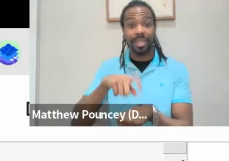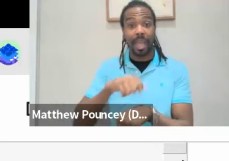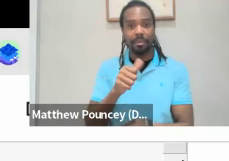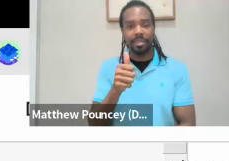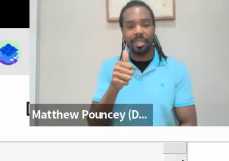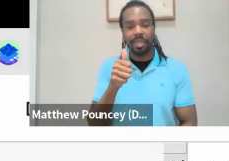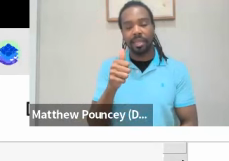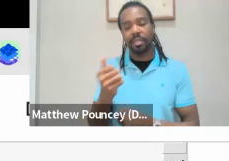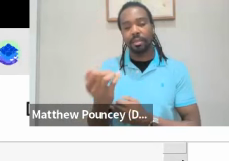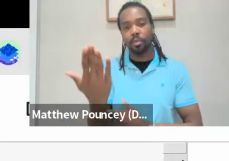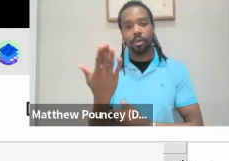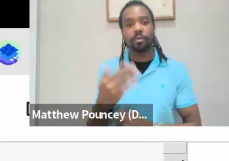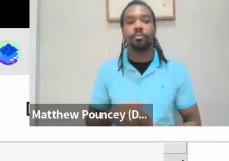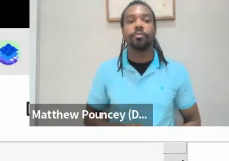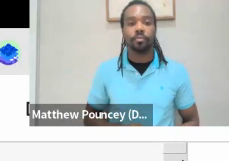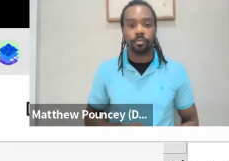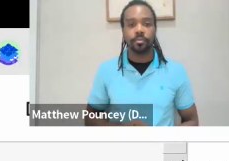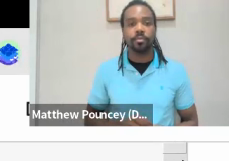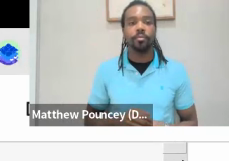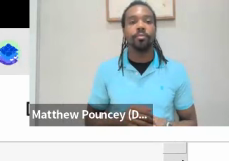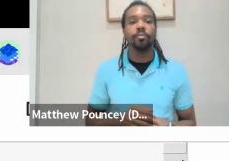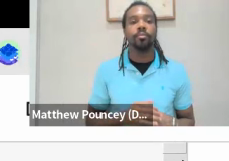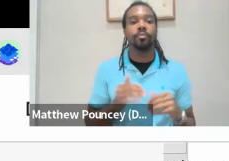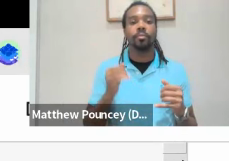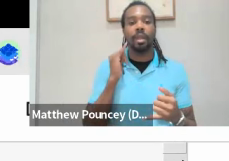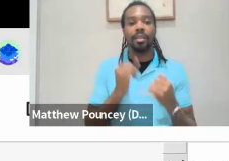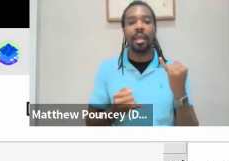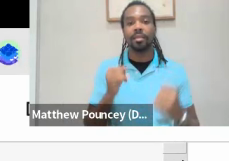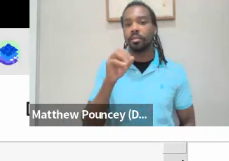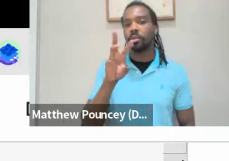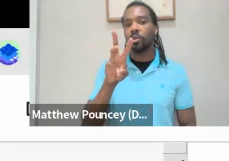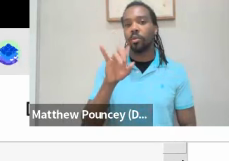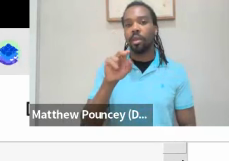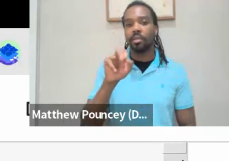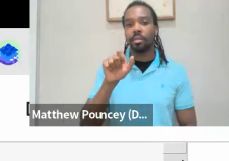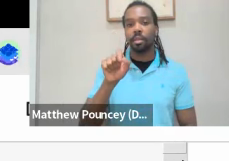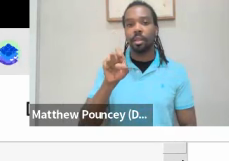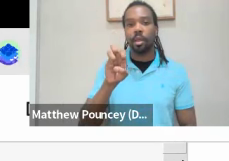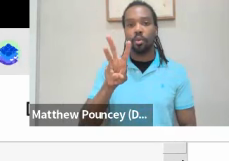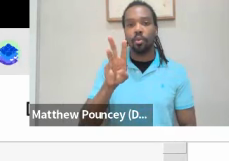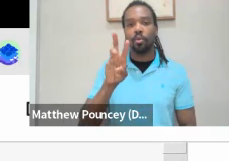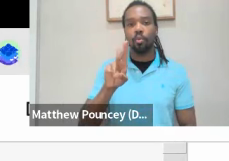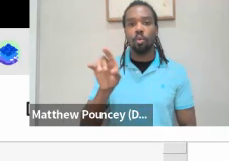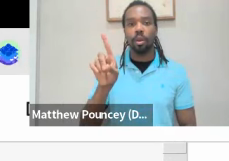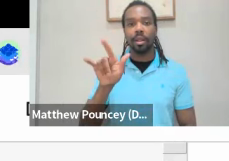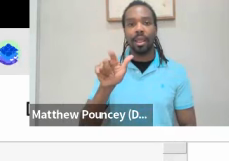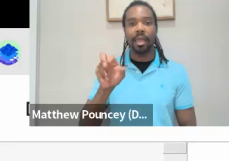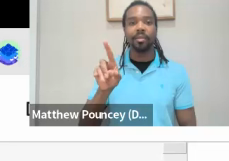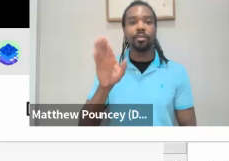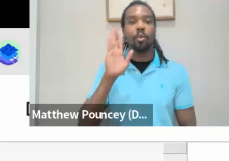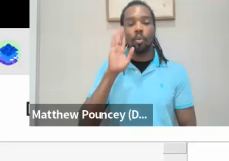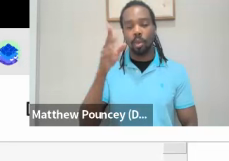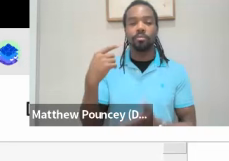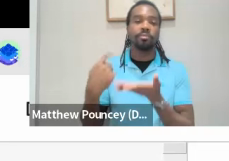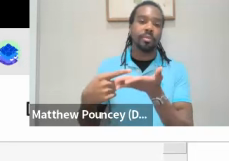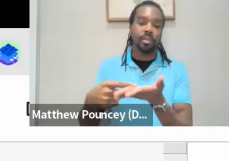Saturday. And then lastly, Winslow Woodland, the DDA Deputy Director, will go over again